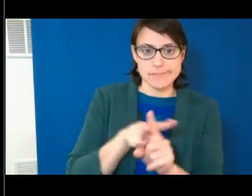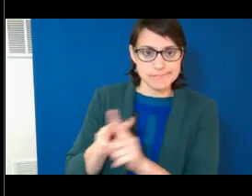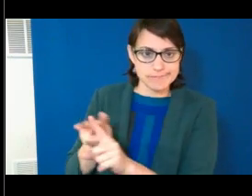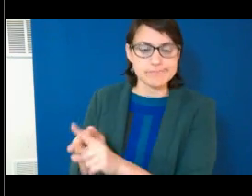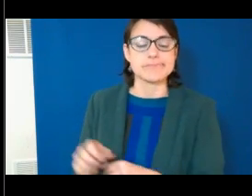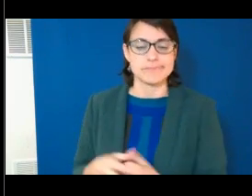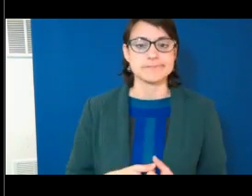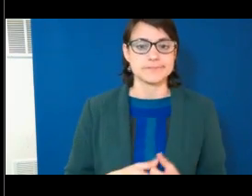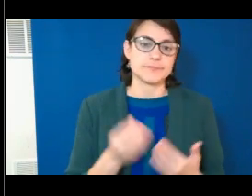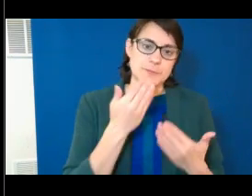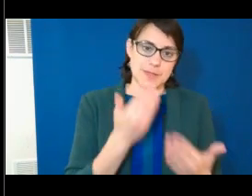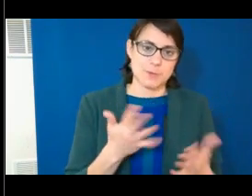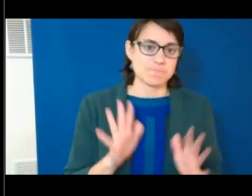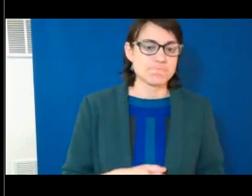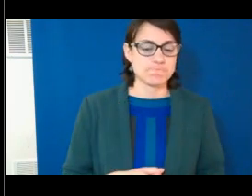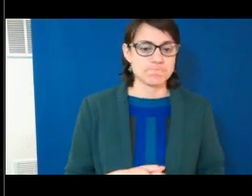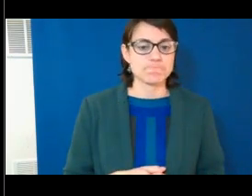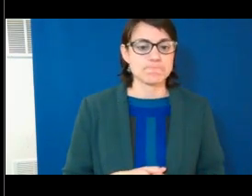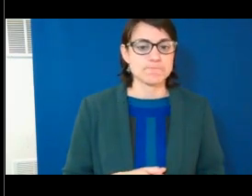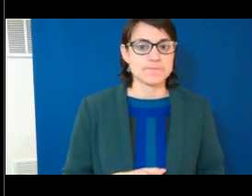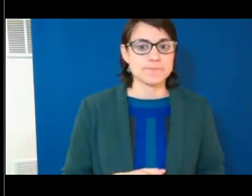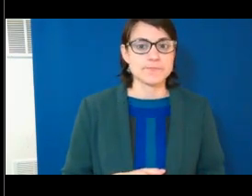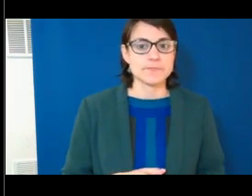Okay, Carrie had a question.